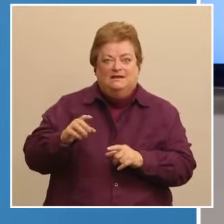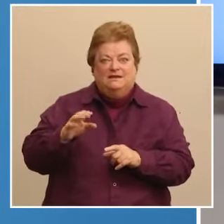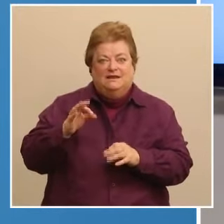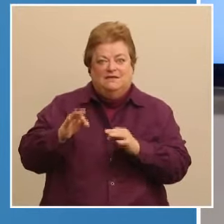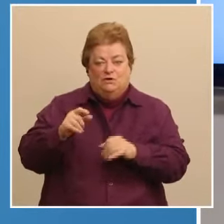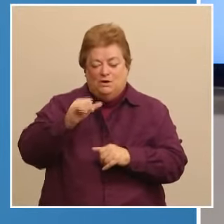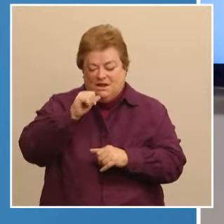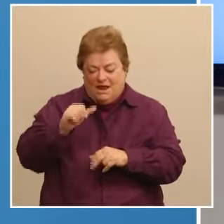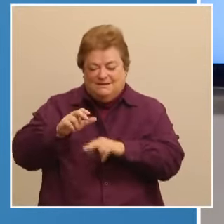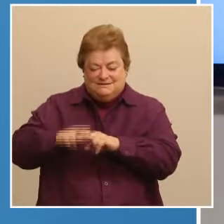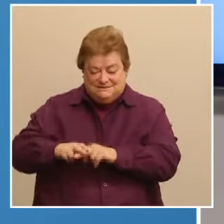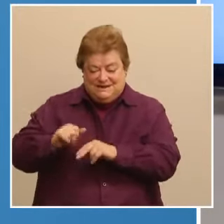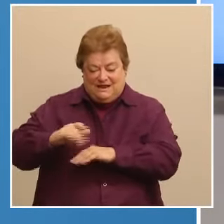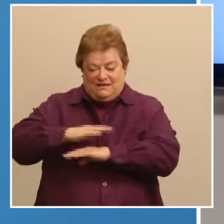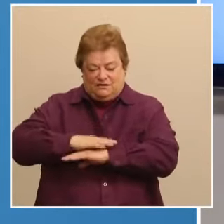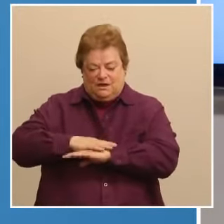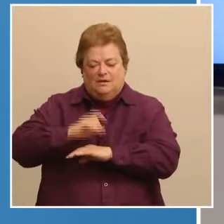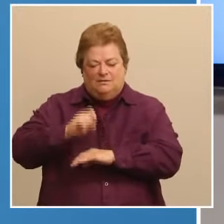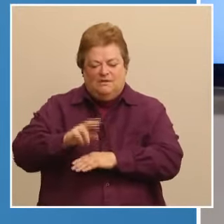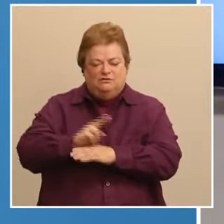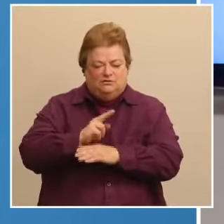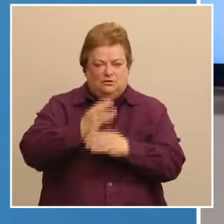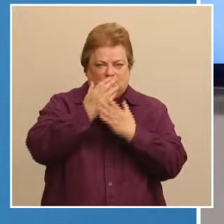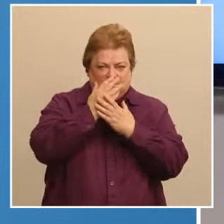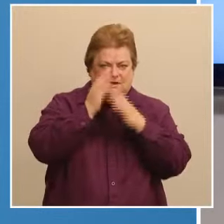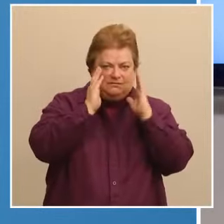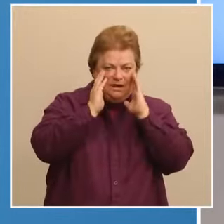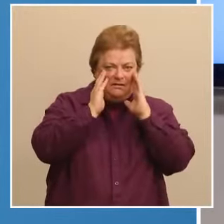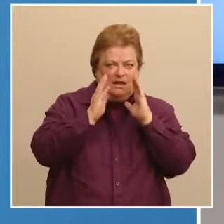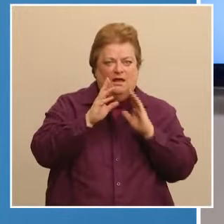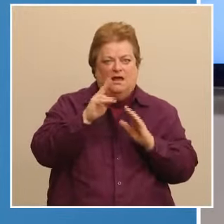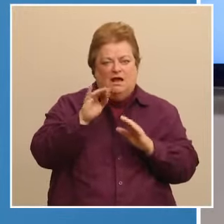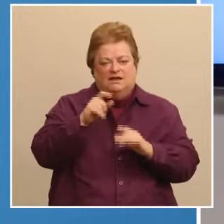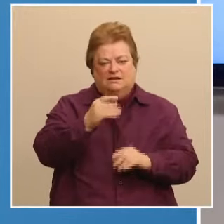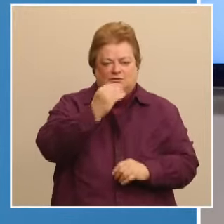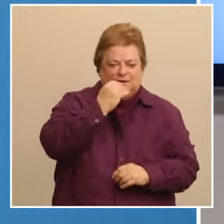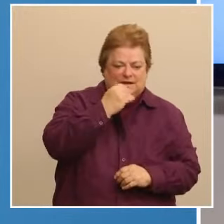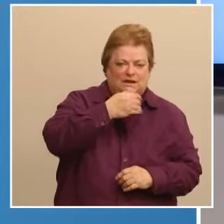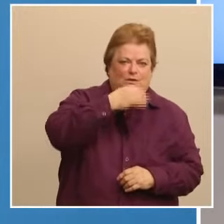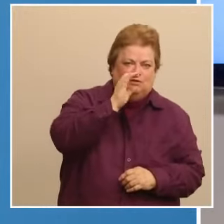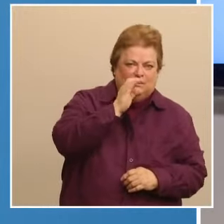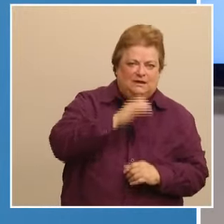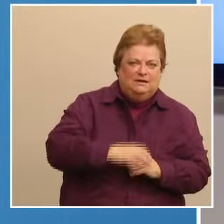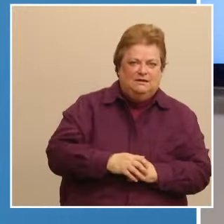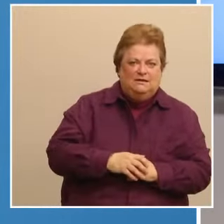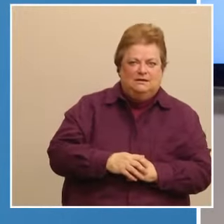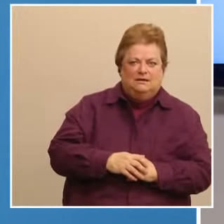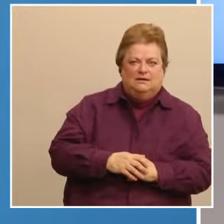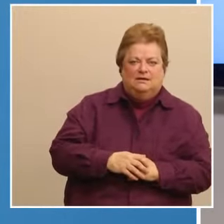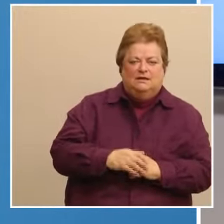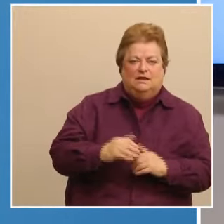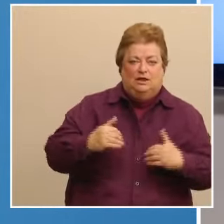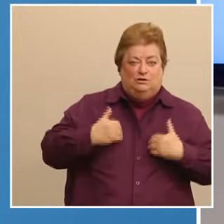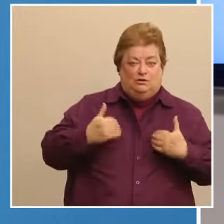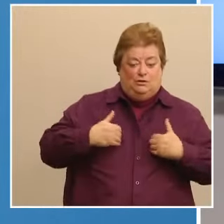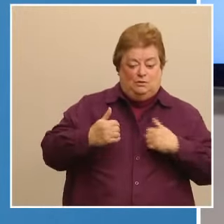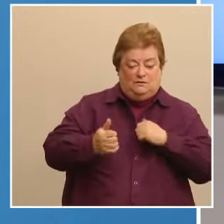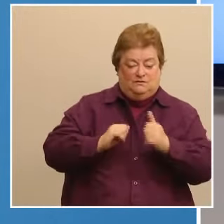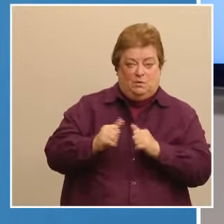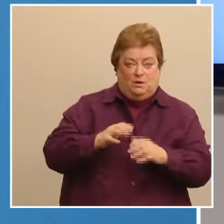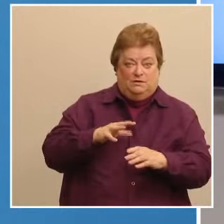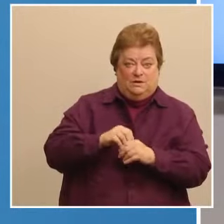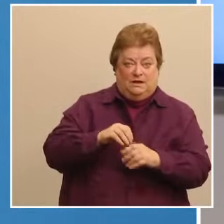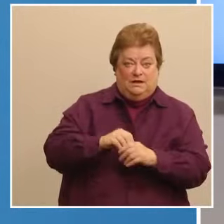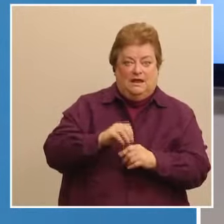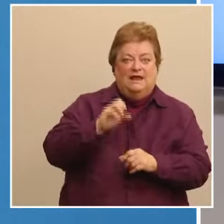tables, they must be wearing a face covering unless they are also eating or drinking. Each youth sport participant may have